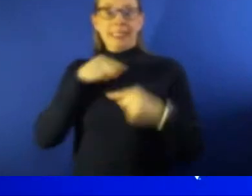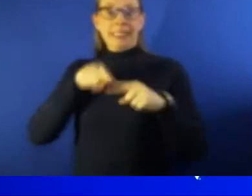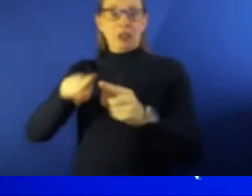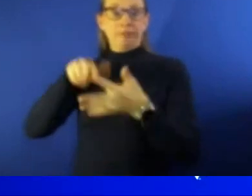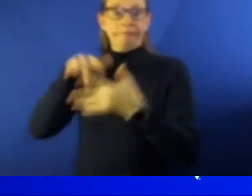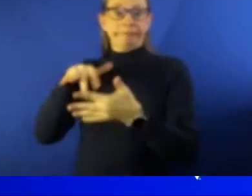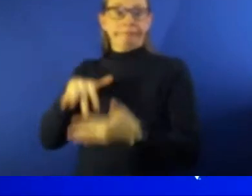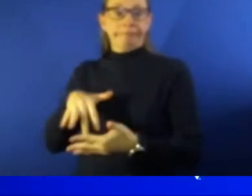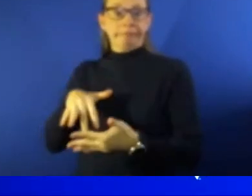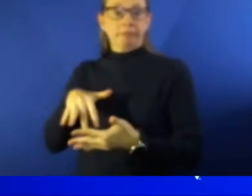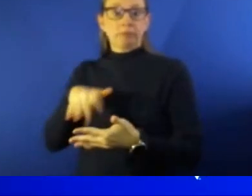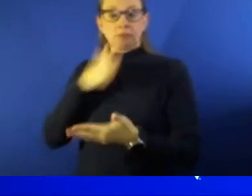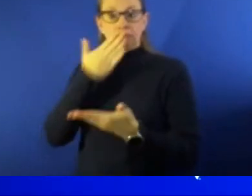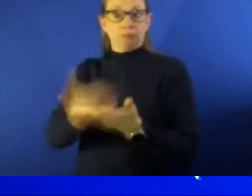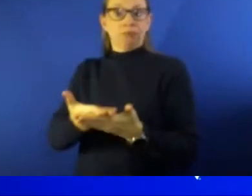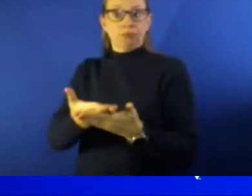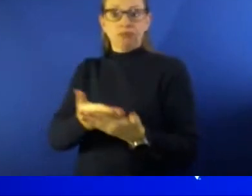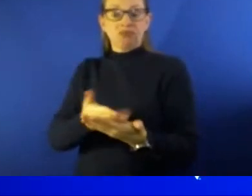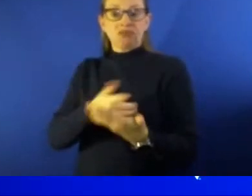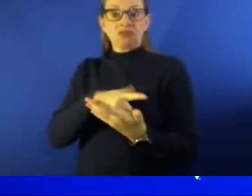good, and there really shouldn't be any